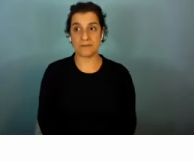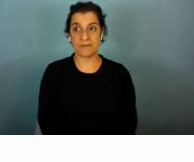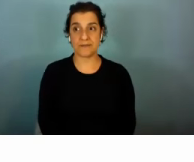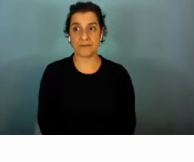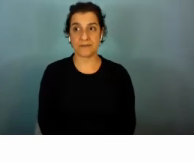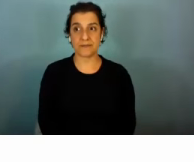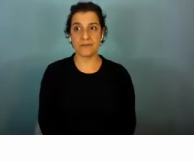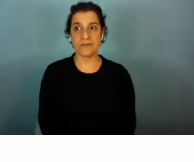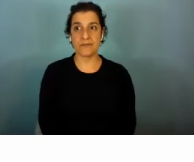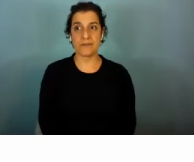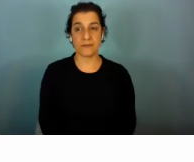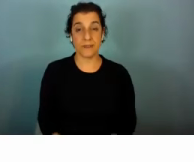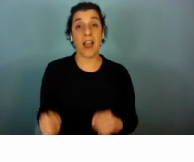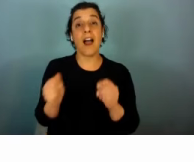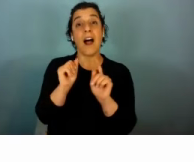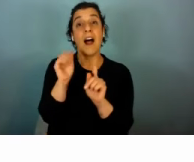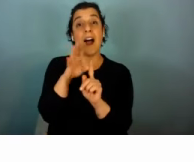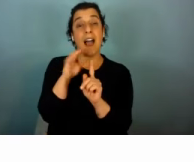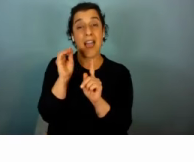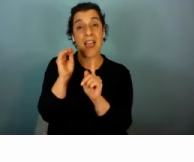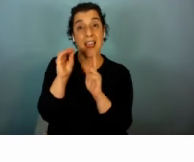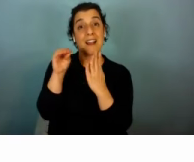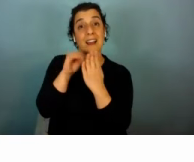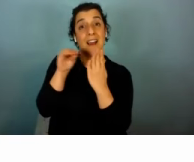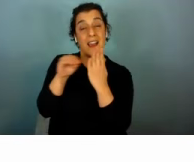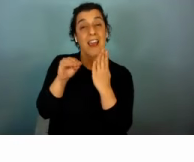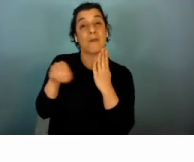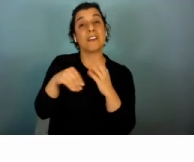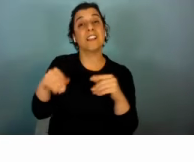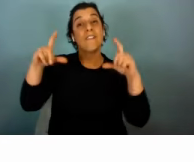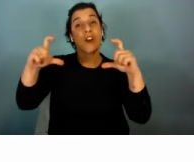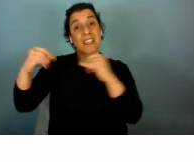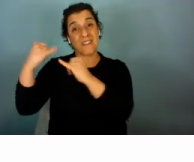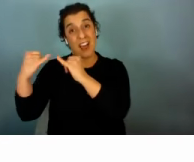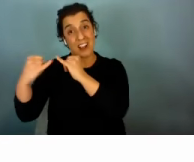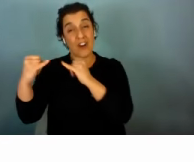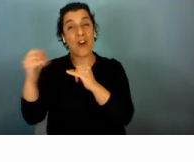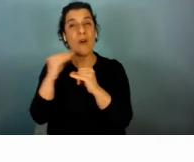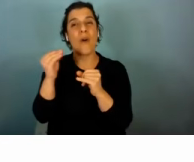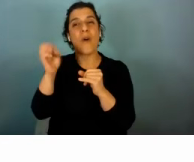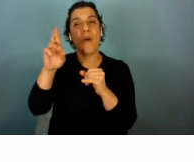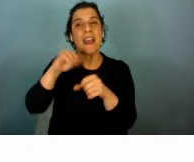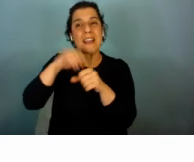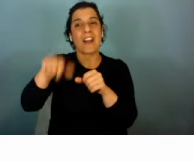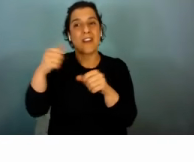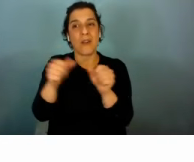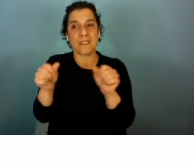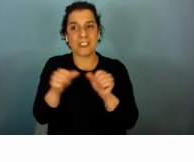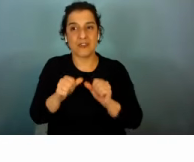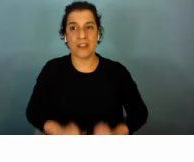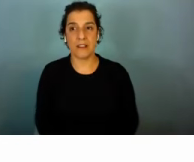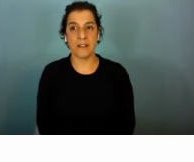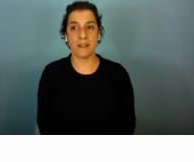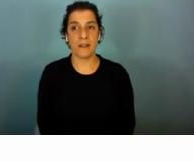phrasal position, we annotated whether something was phrase final or in another position in the phrase.